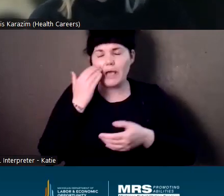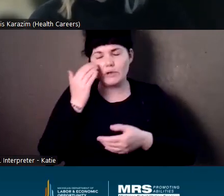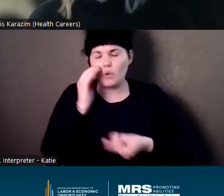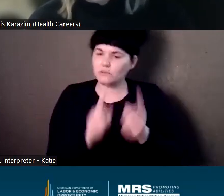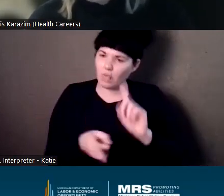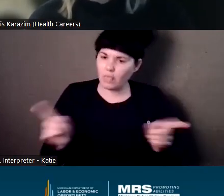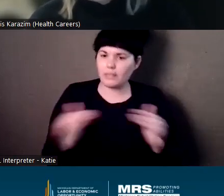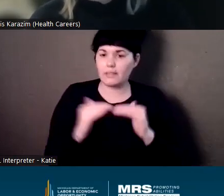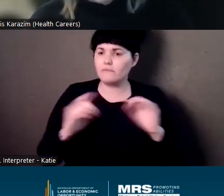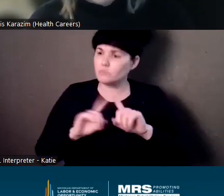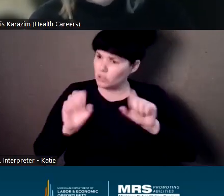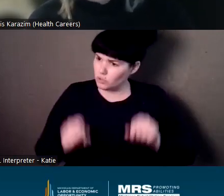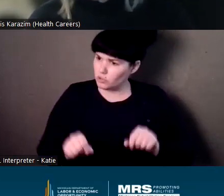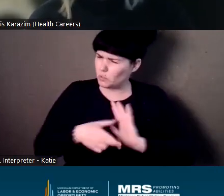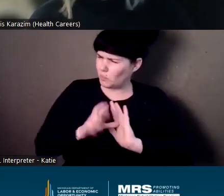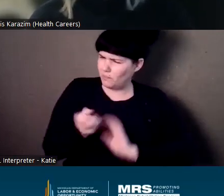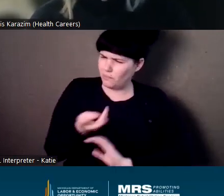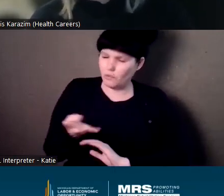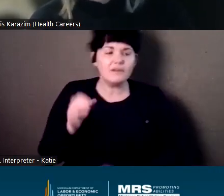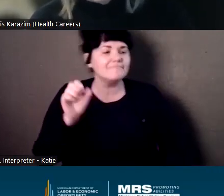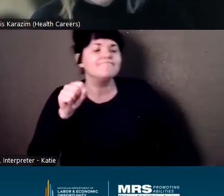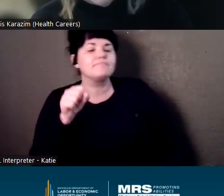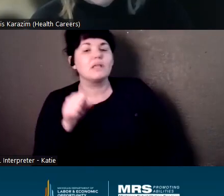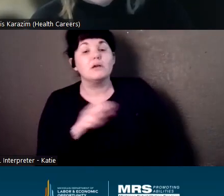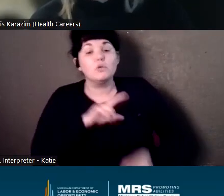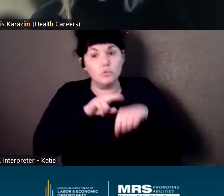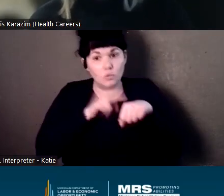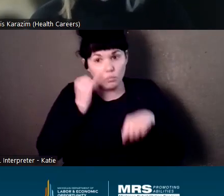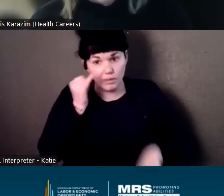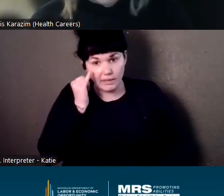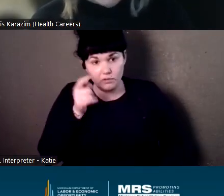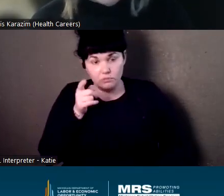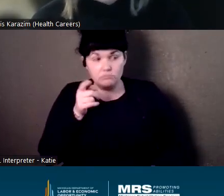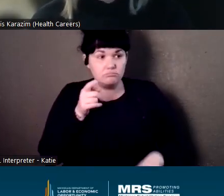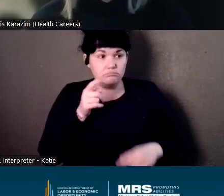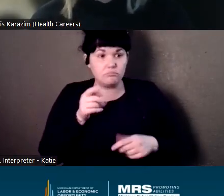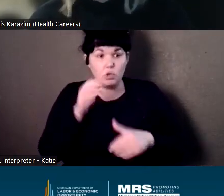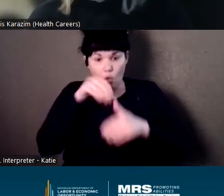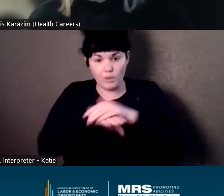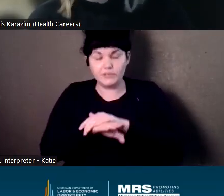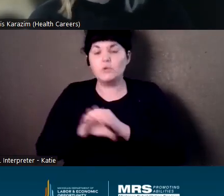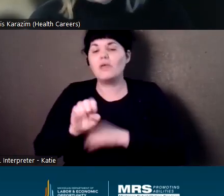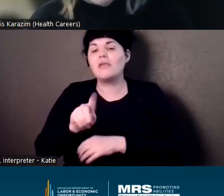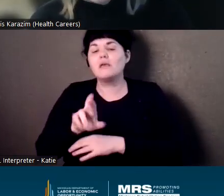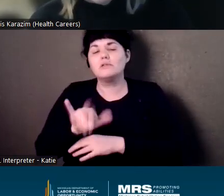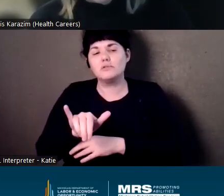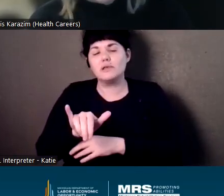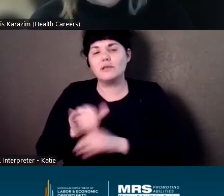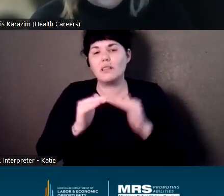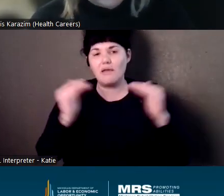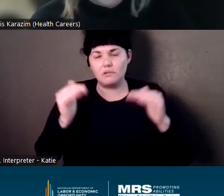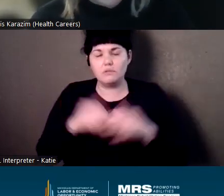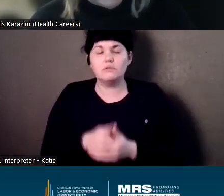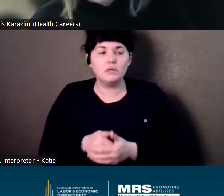a couple. Usually if you're going to go into an entry level position,